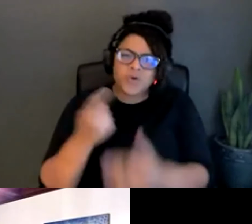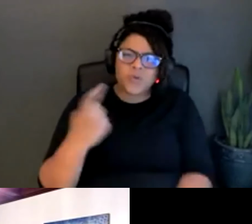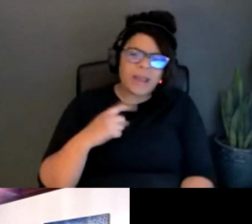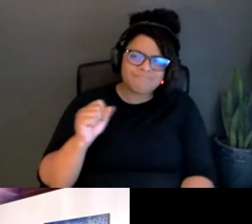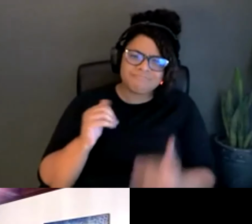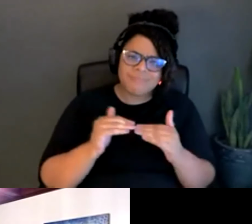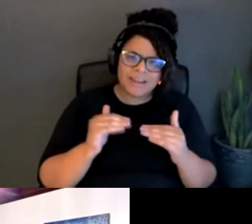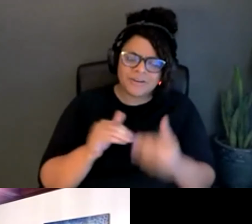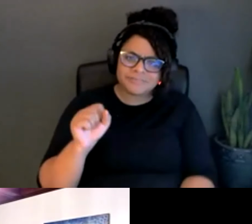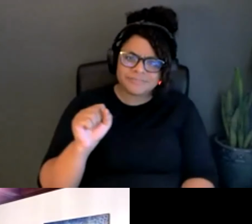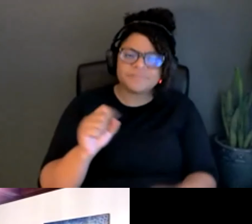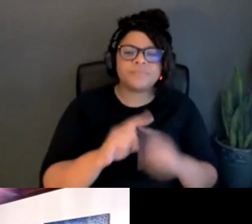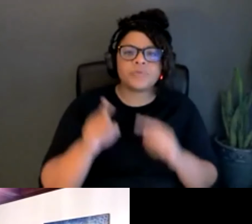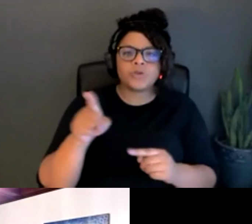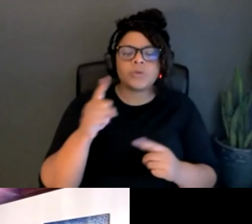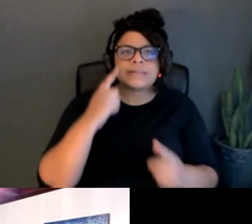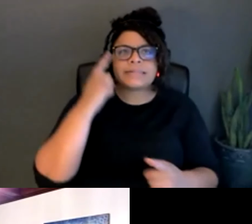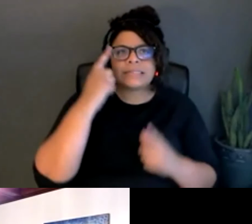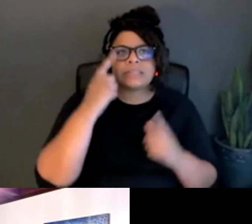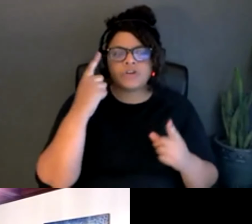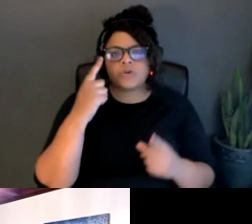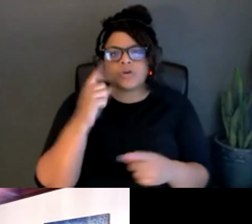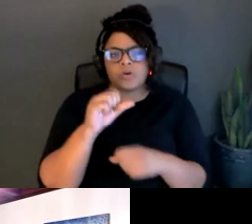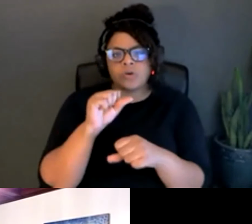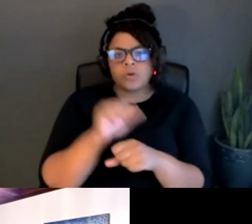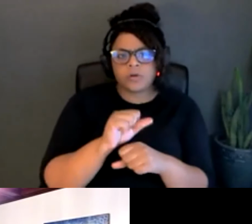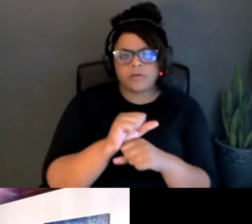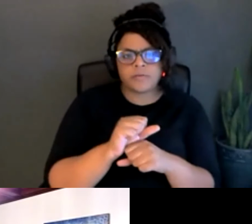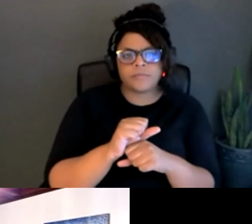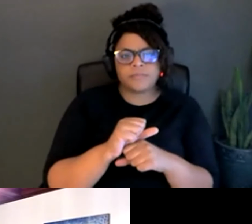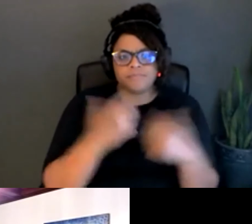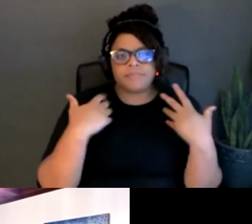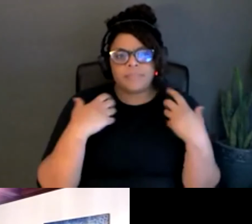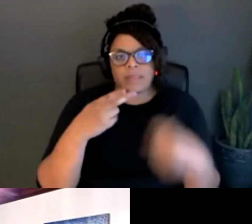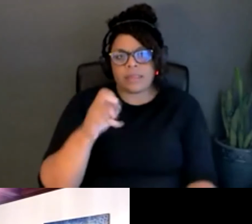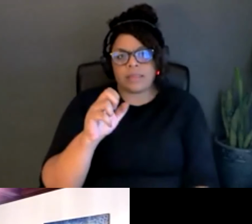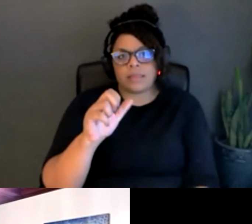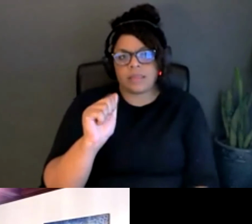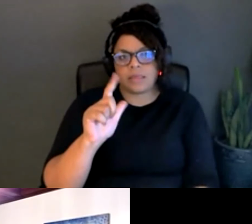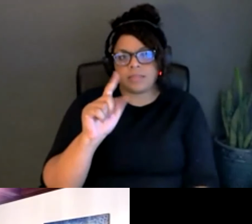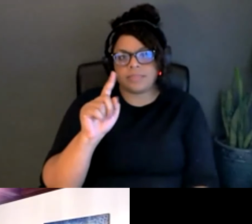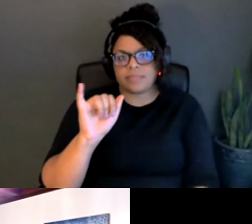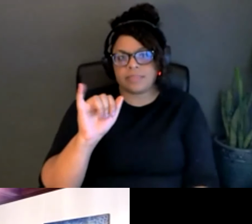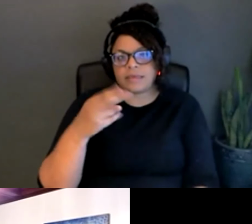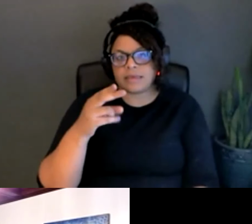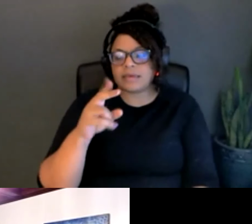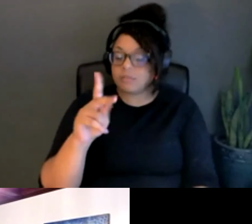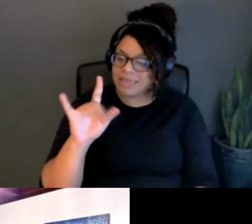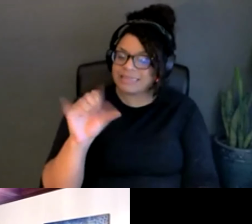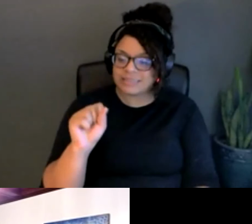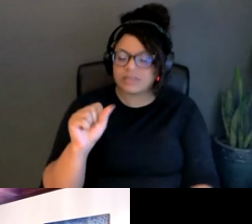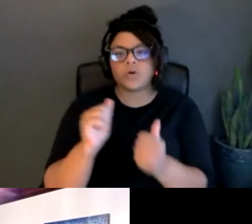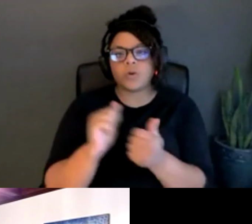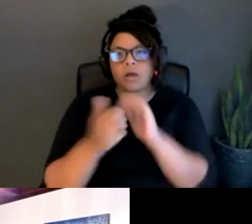think if you consider the work of Healthi Kids in partnership with Rochester